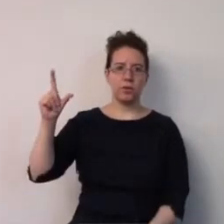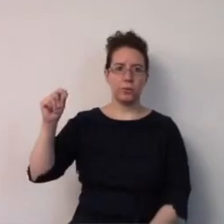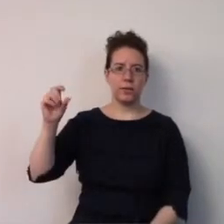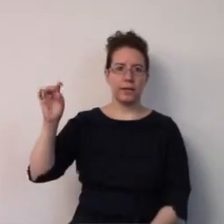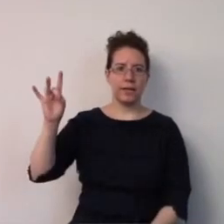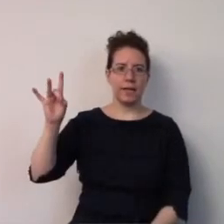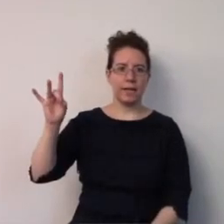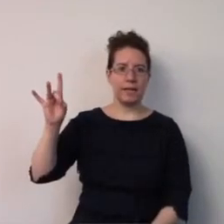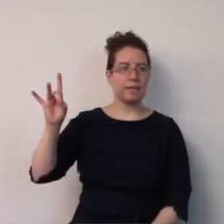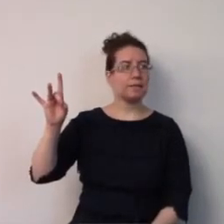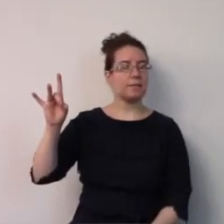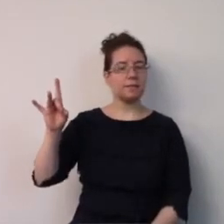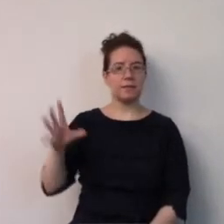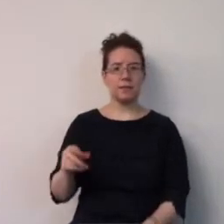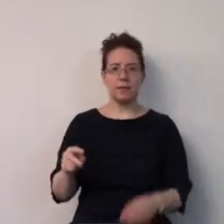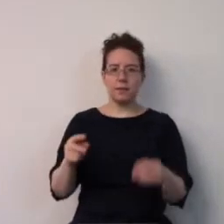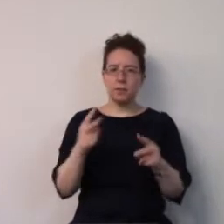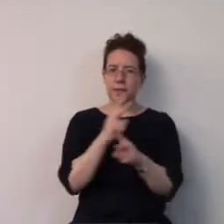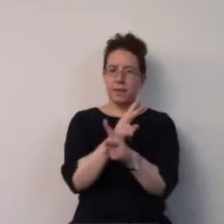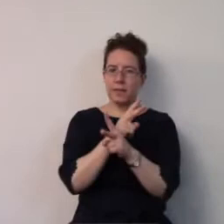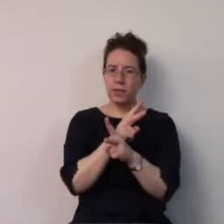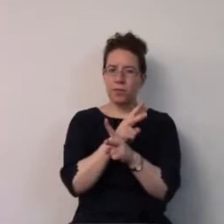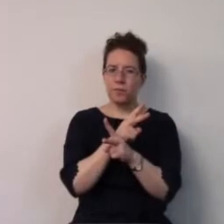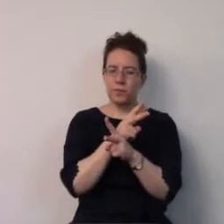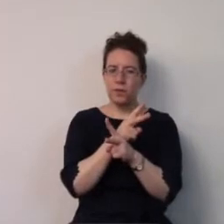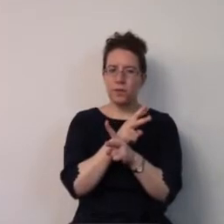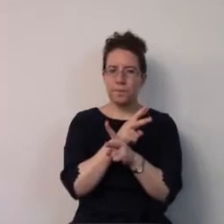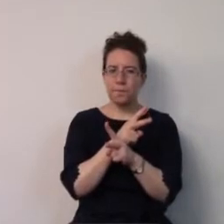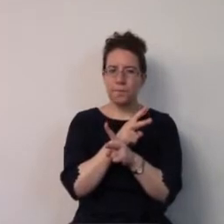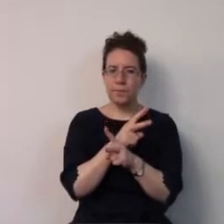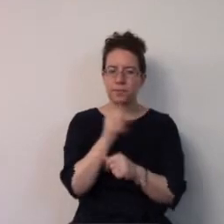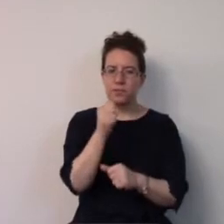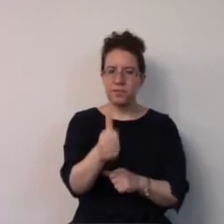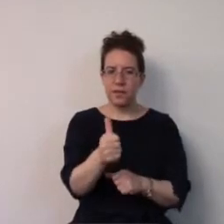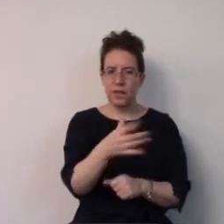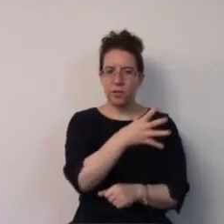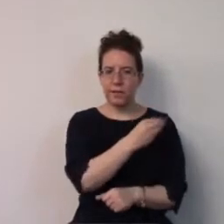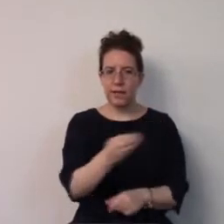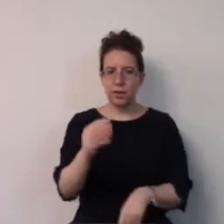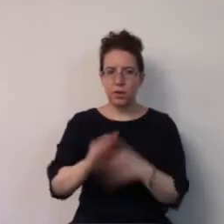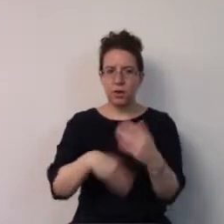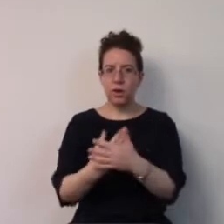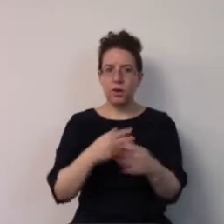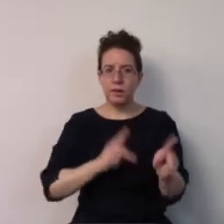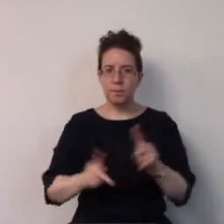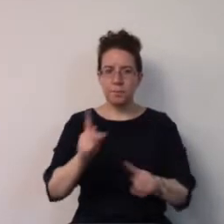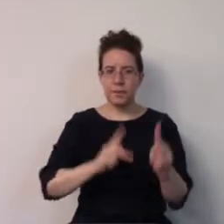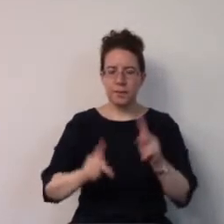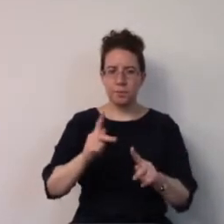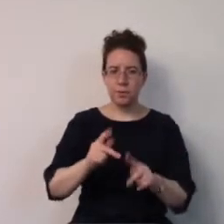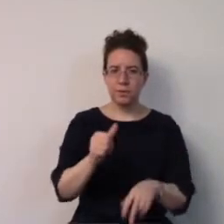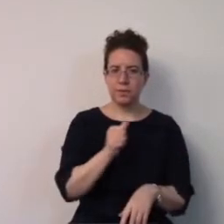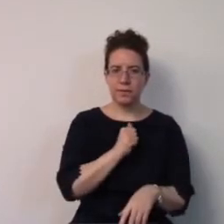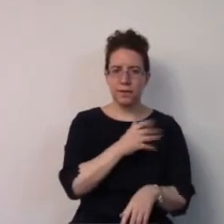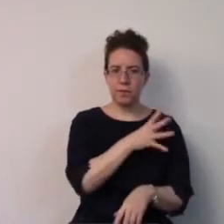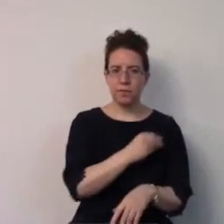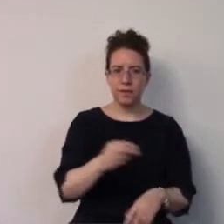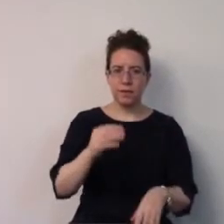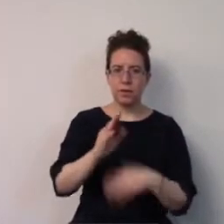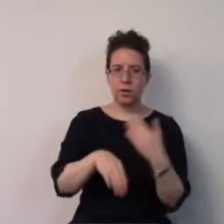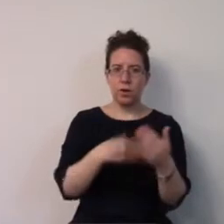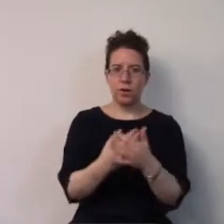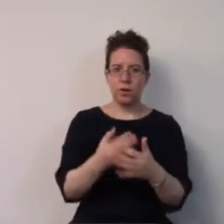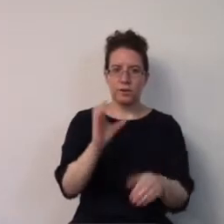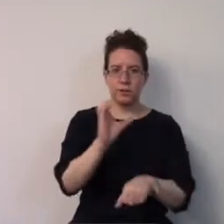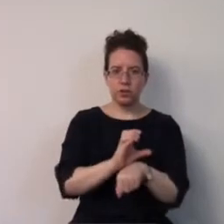means watch, therefore. Yes. Mm-hmm. Unto yourselves and to all the flock over which the Holy Ghost hath made you overseers, seers,